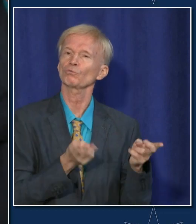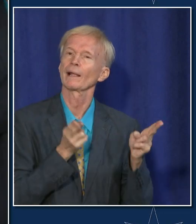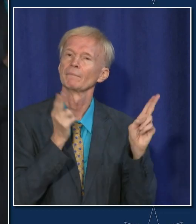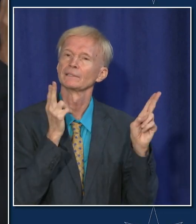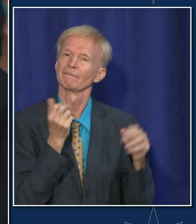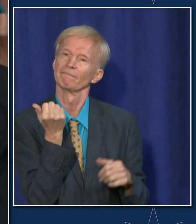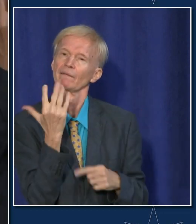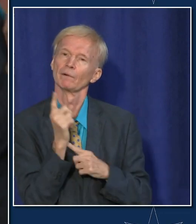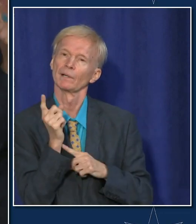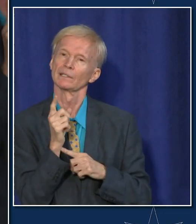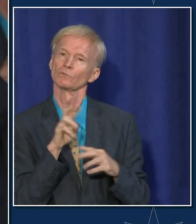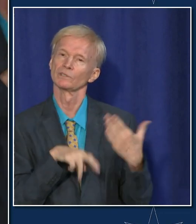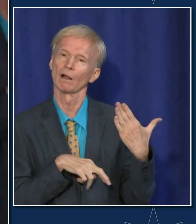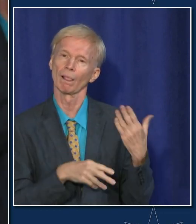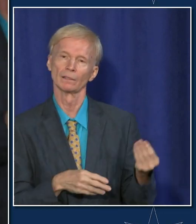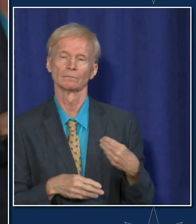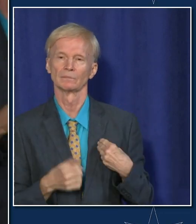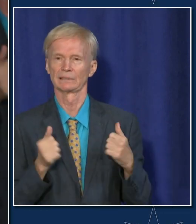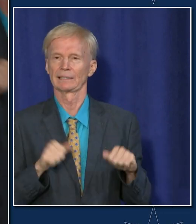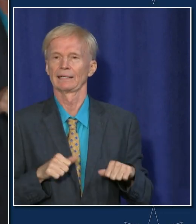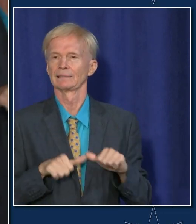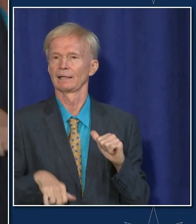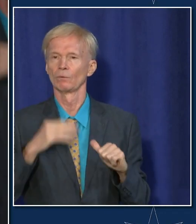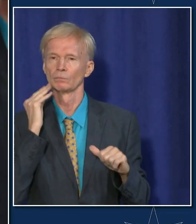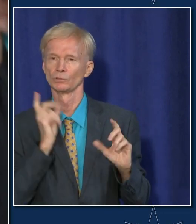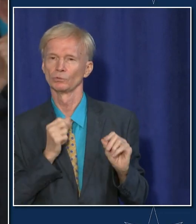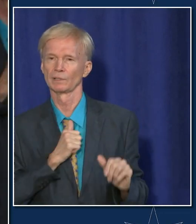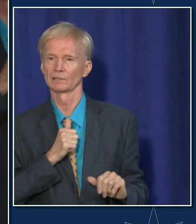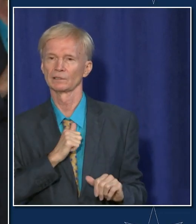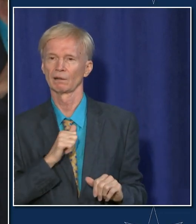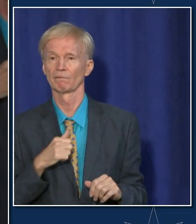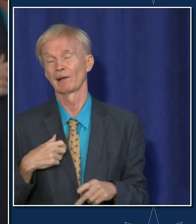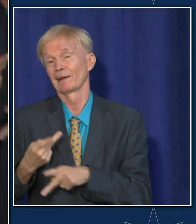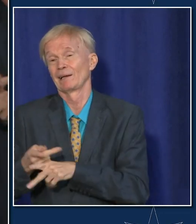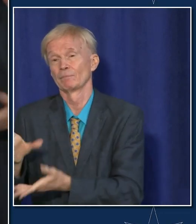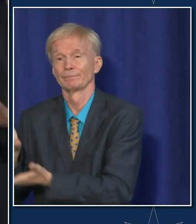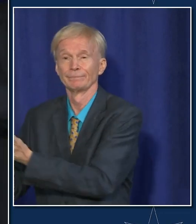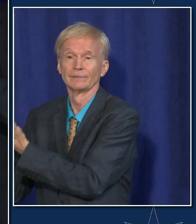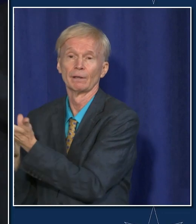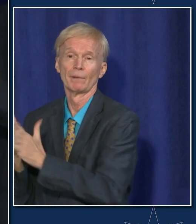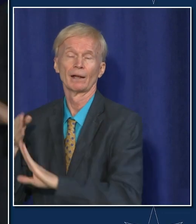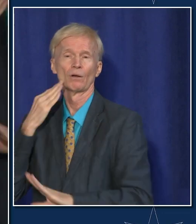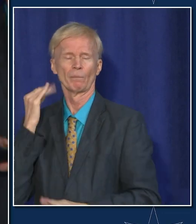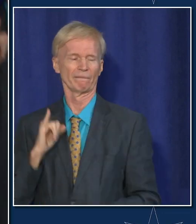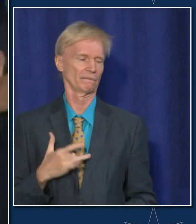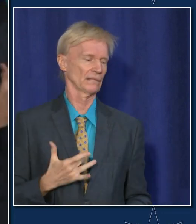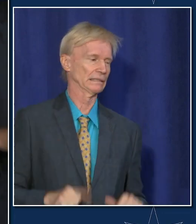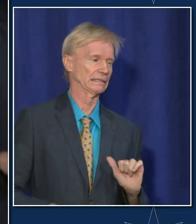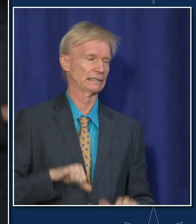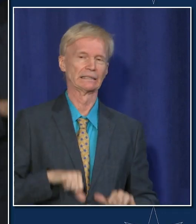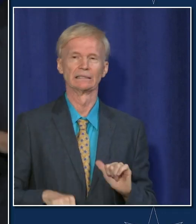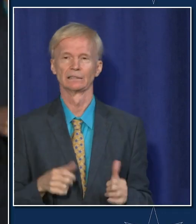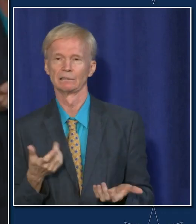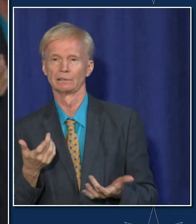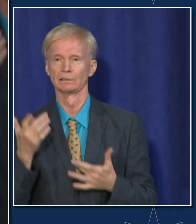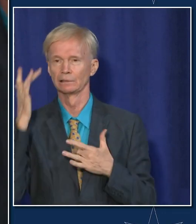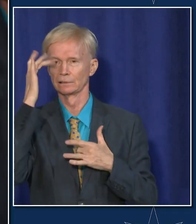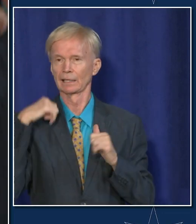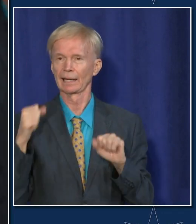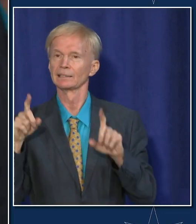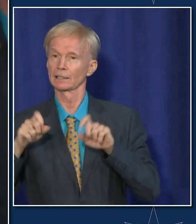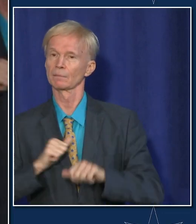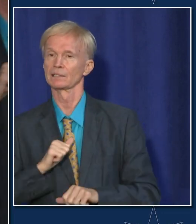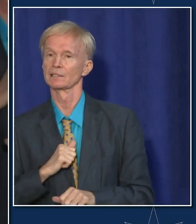result in about 15 minutes, and you can do it yourself. So I keep some of these at home in case I am feeling the least bit under the weather. I'll just test